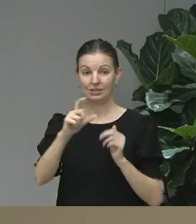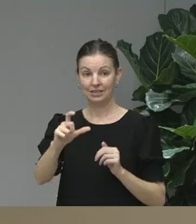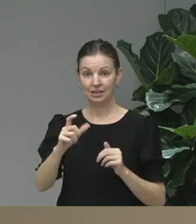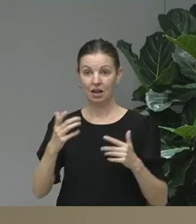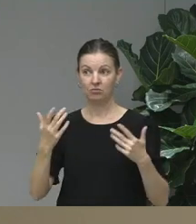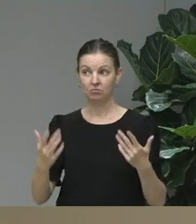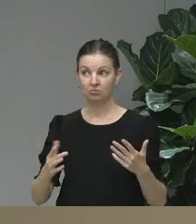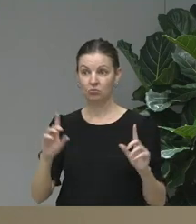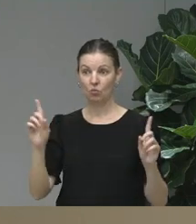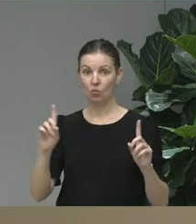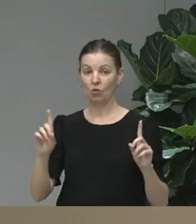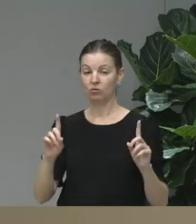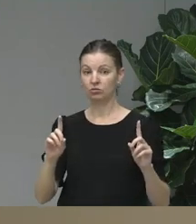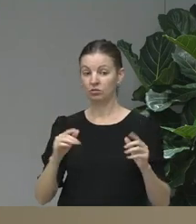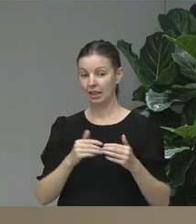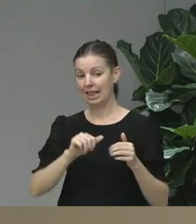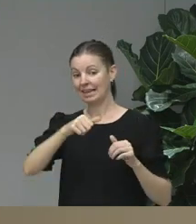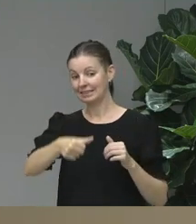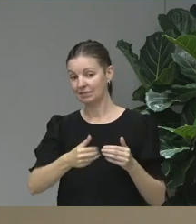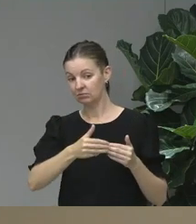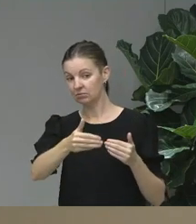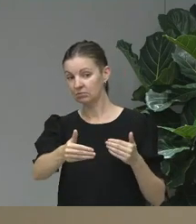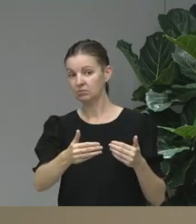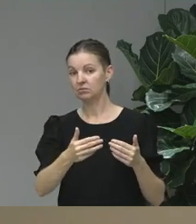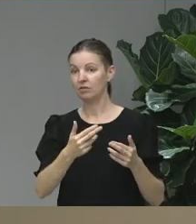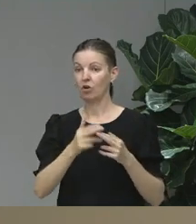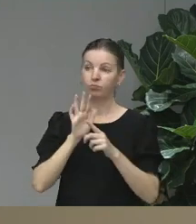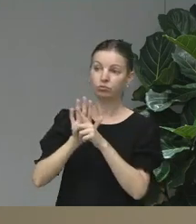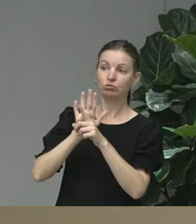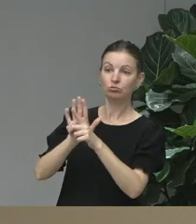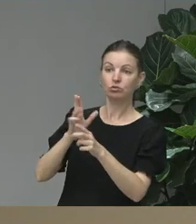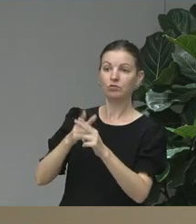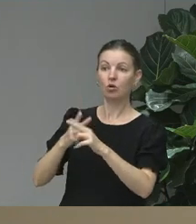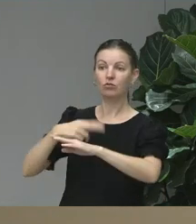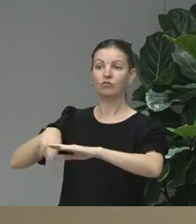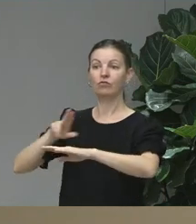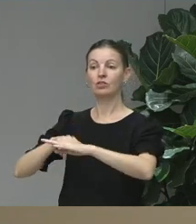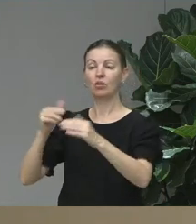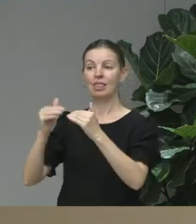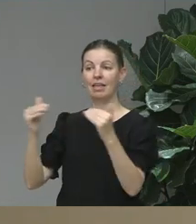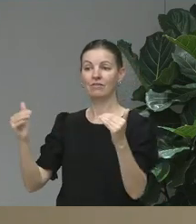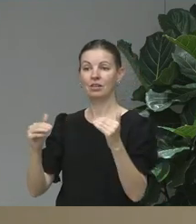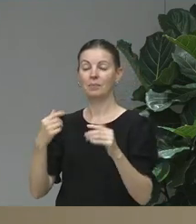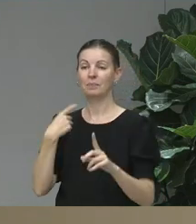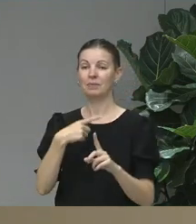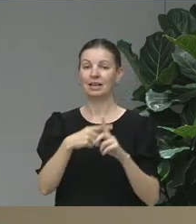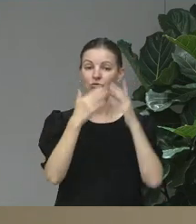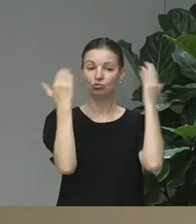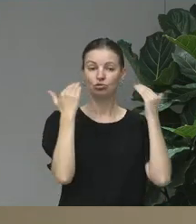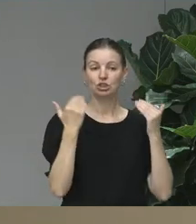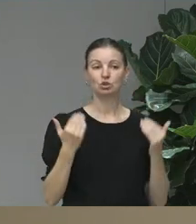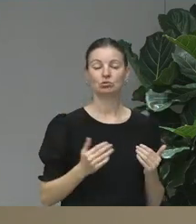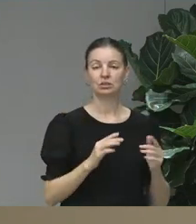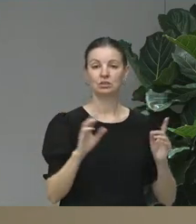and the next tasks for moving this agenda forward at the federal level? And where are we in the judiciary? What kind of work needs to be done